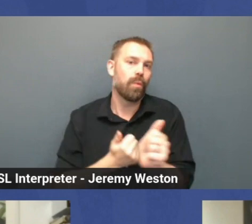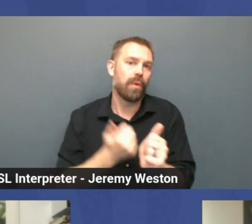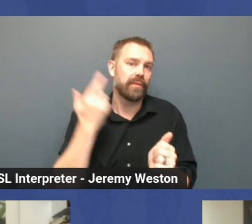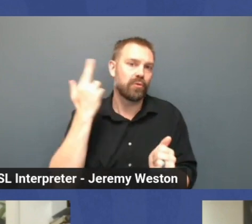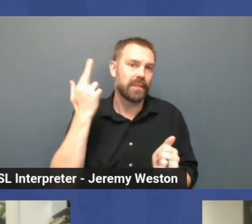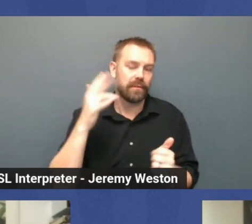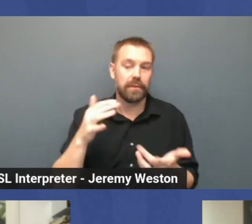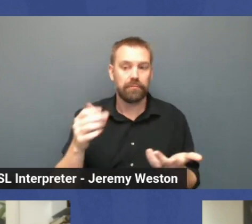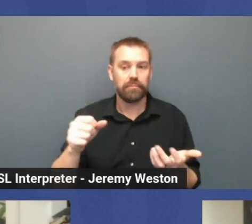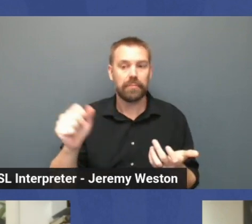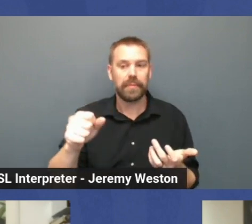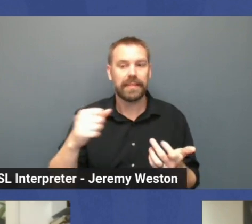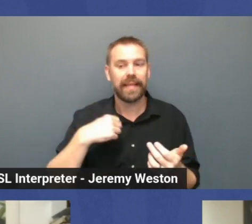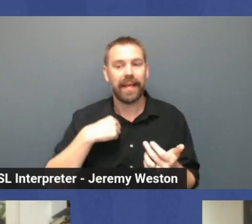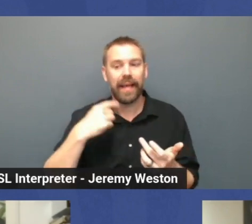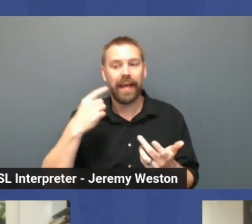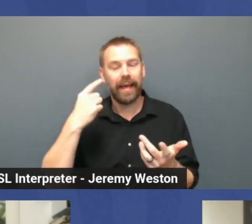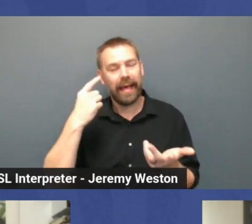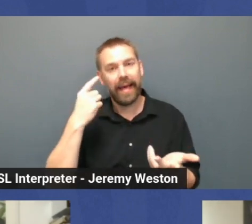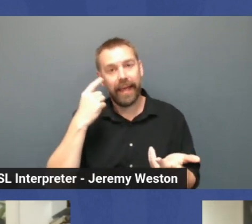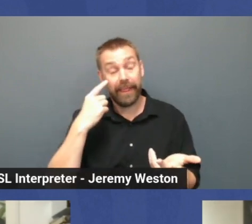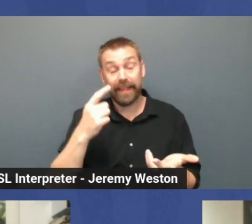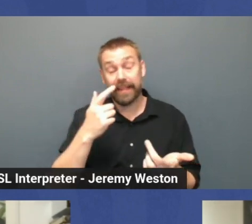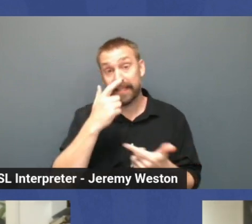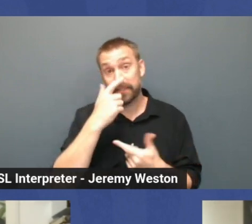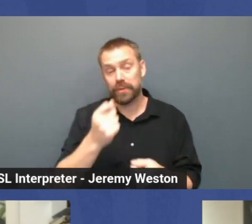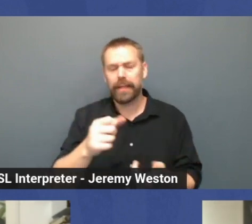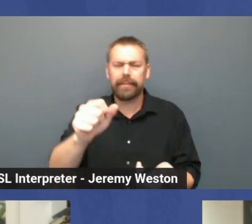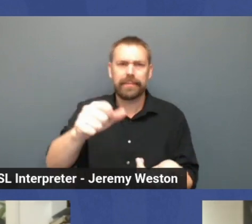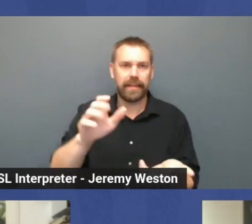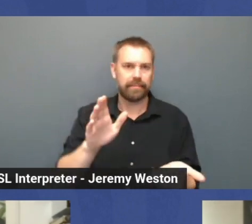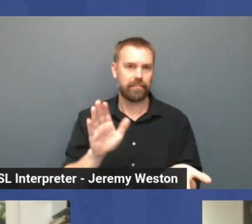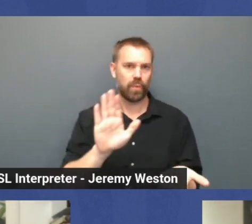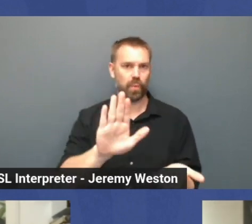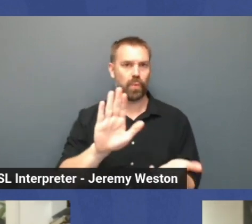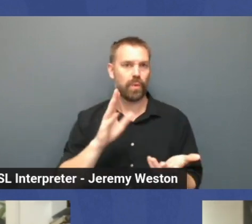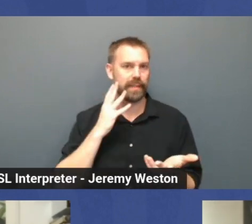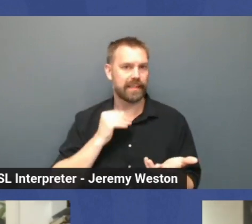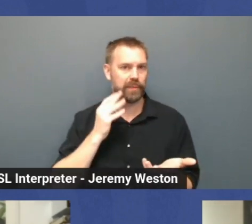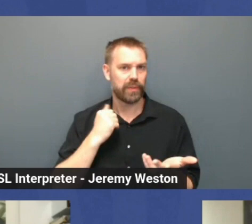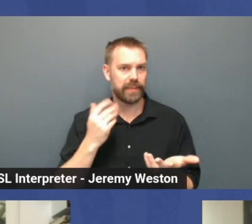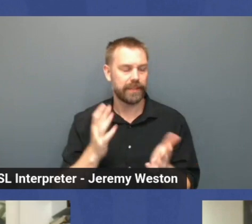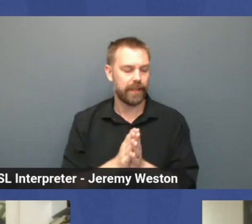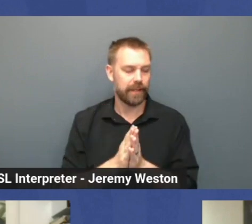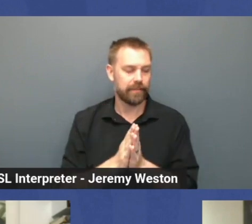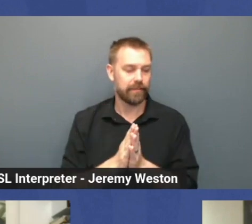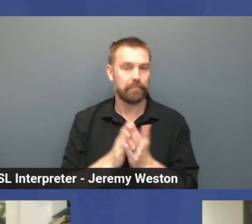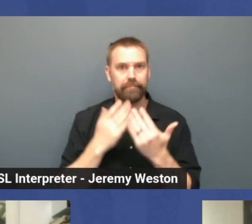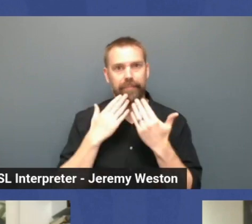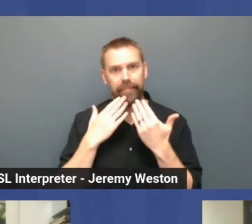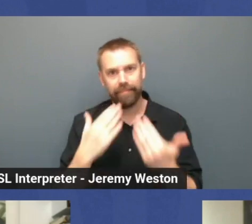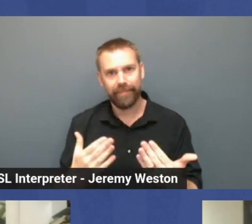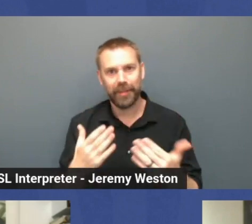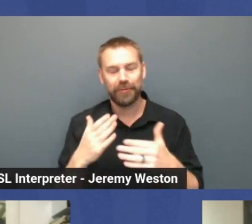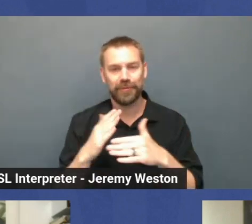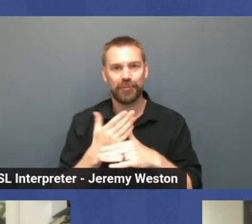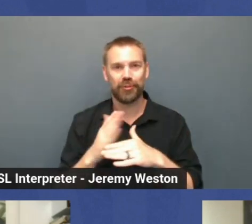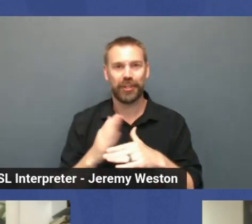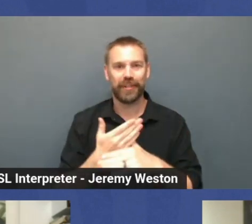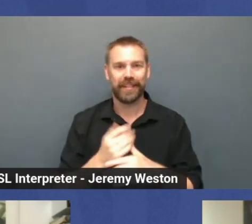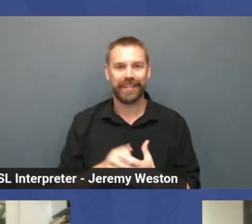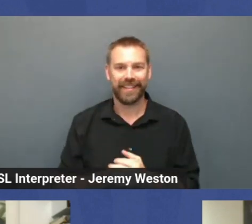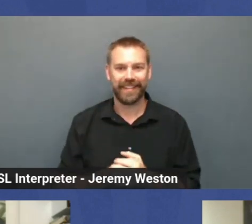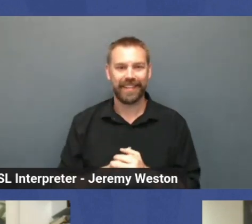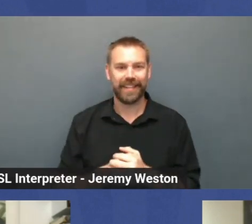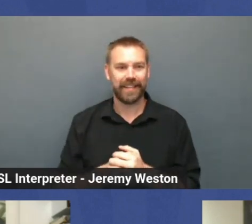extremely interesting. And of course, that's your experience. So thank you for sharing that. Kimberly.